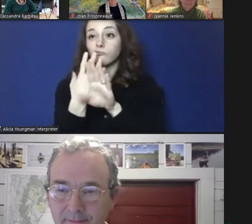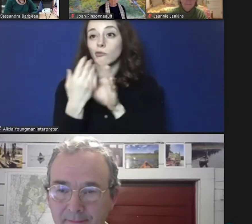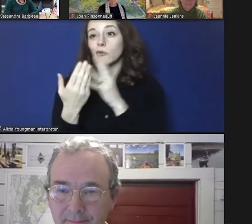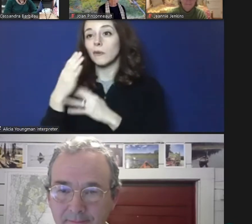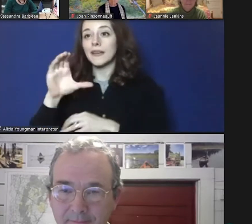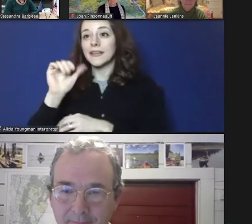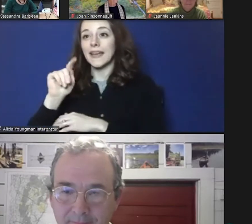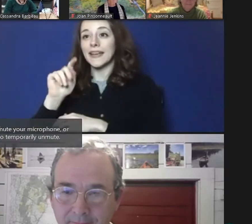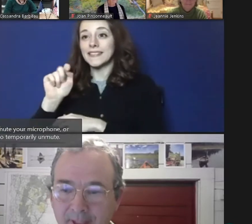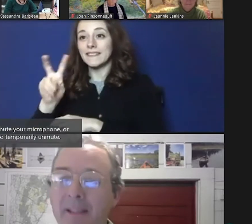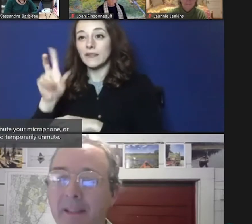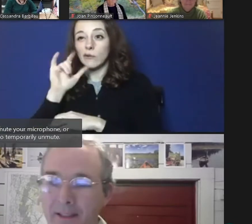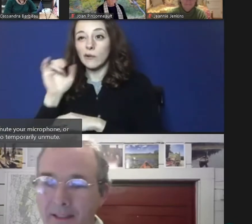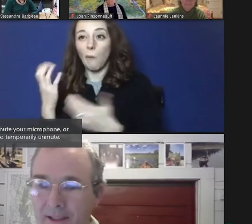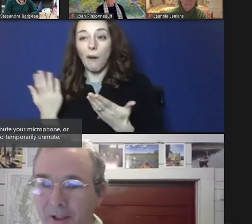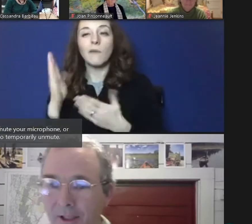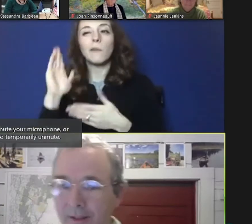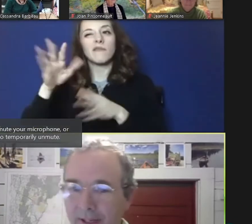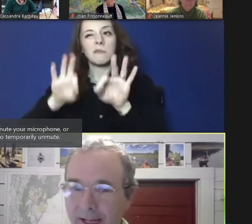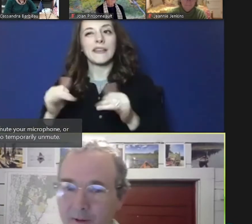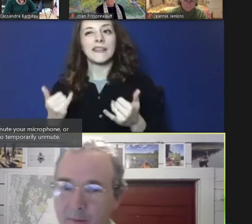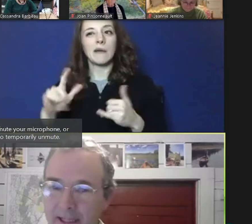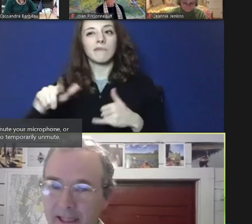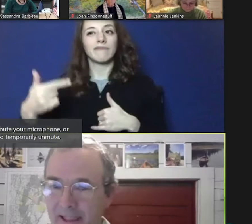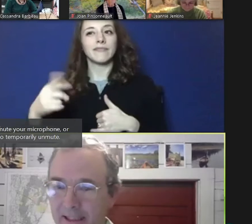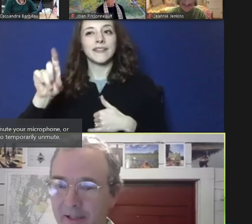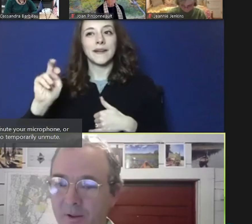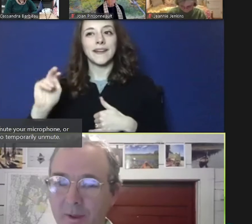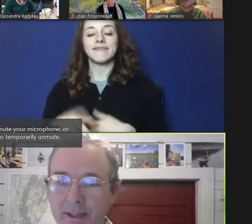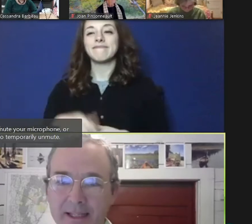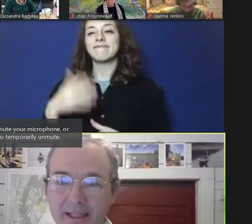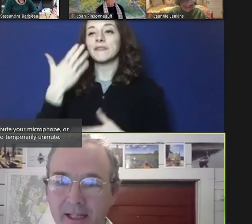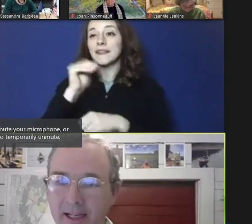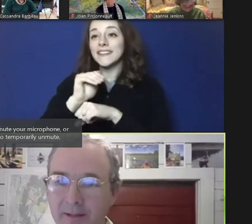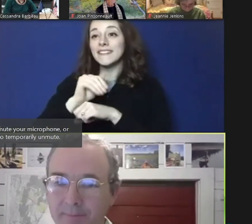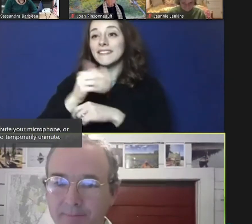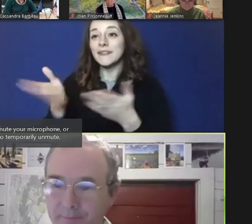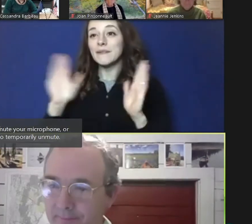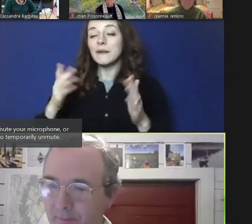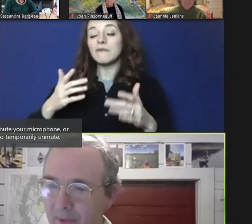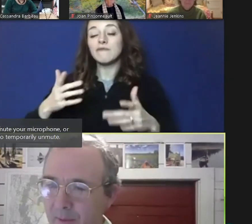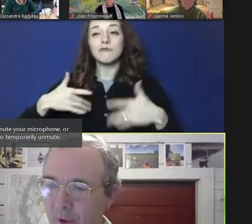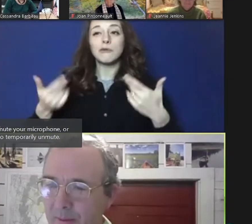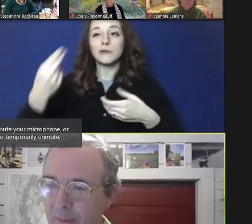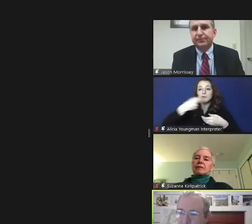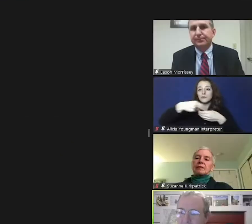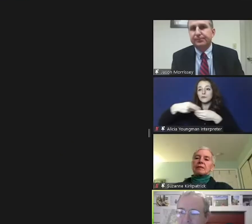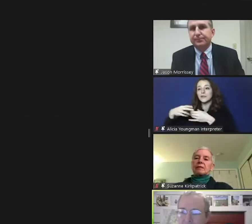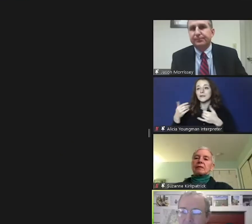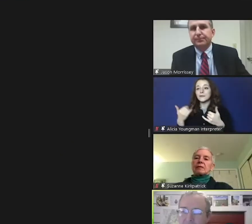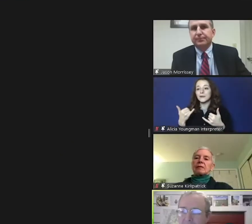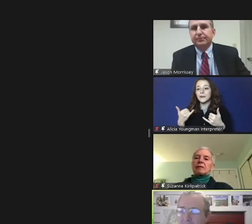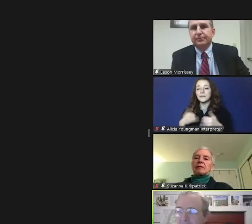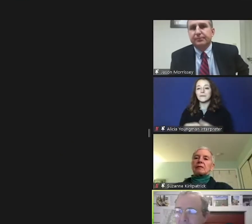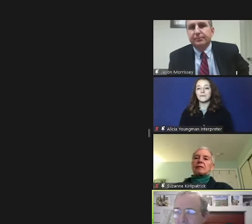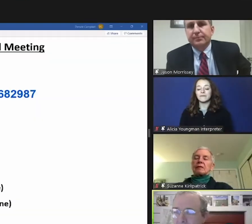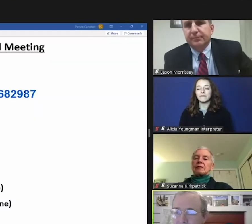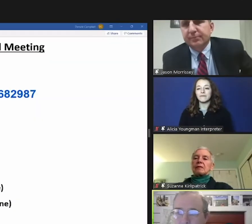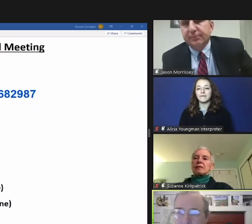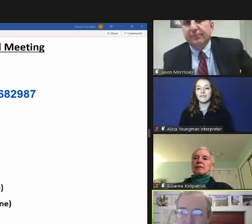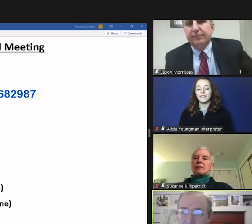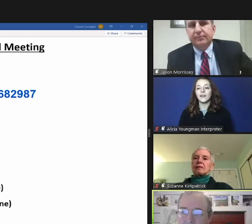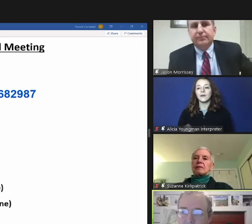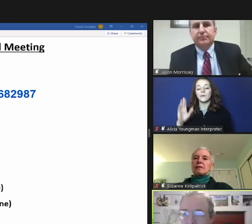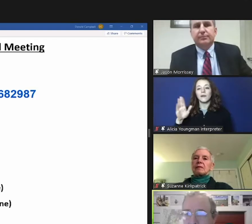CAT TV. Don? Good evening, everybody. Glad to have you with us tonight. I'm going to put up on the screen